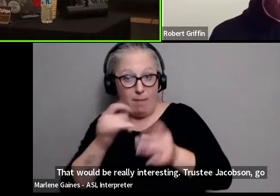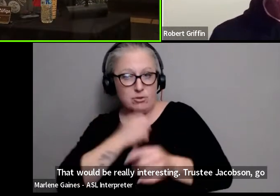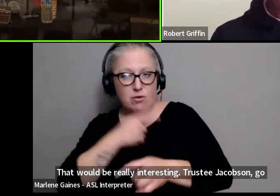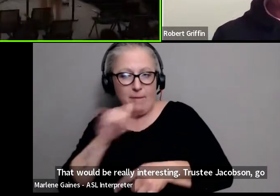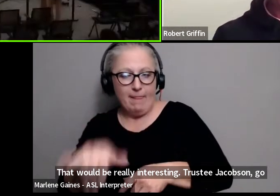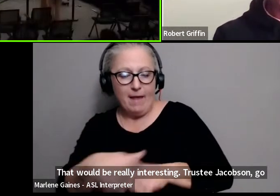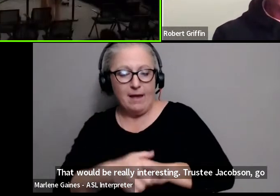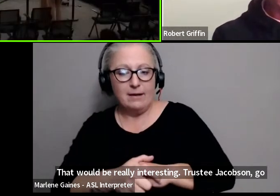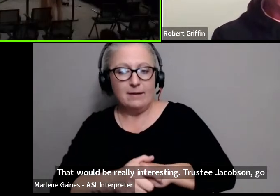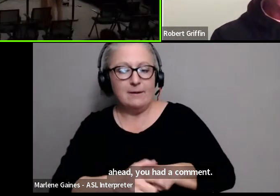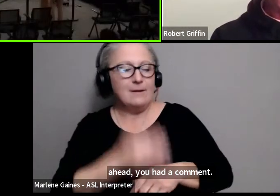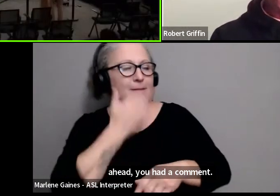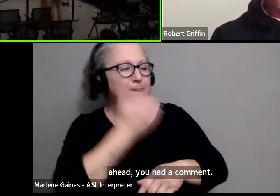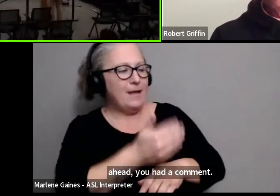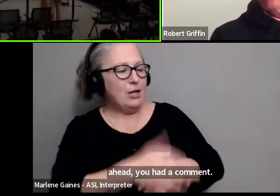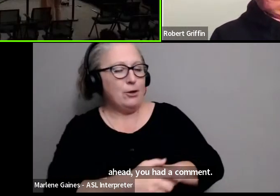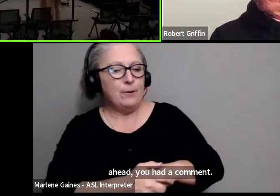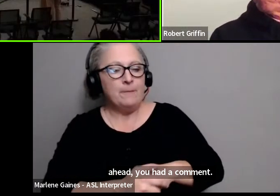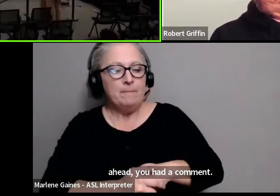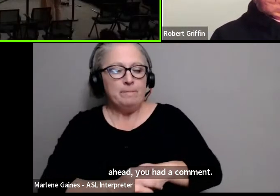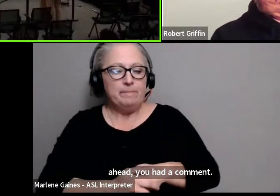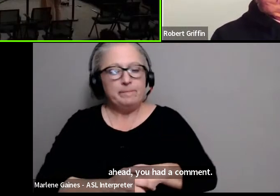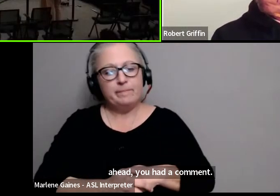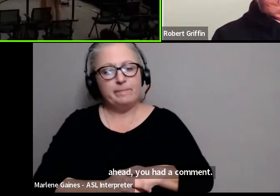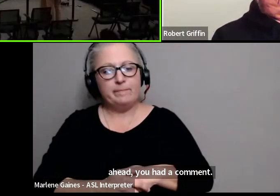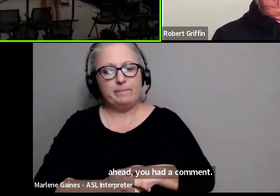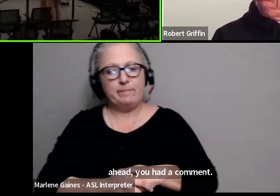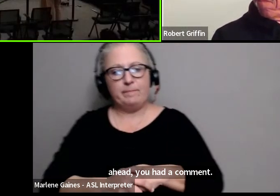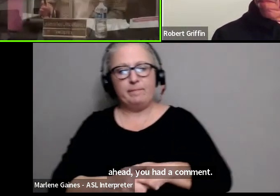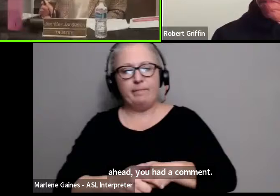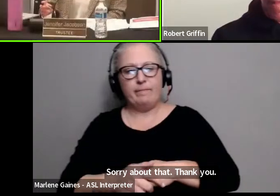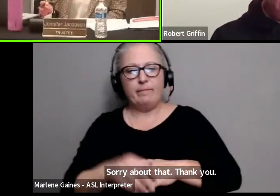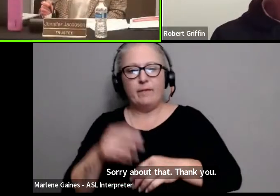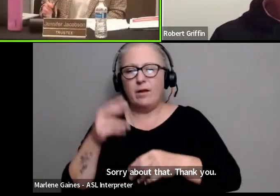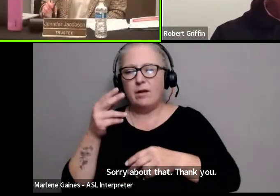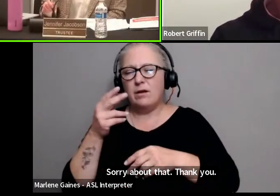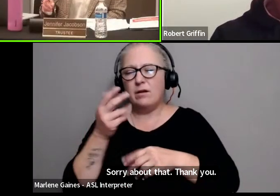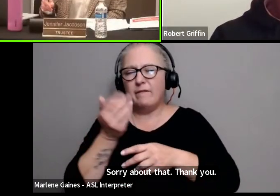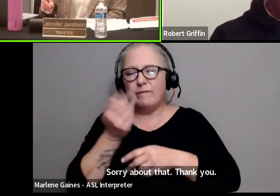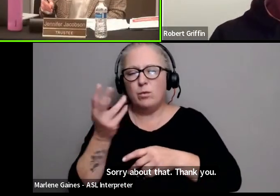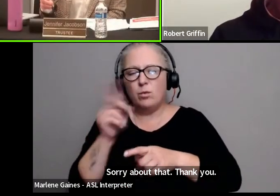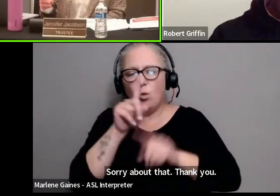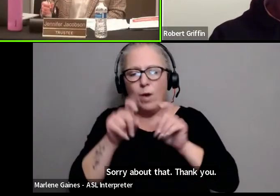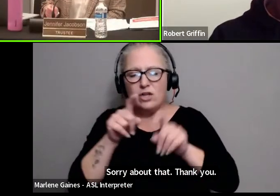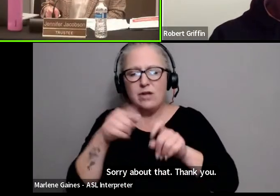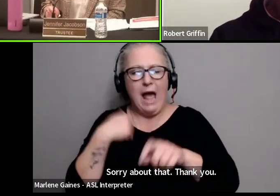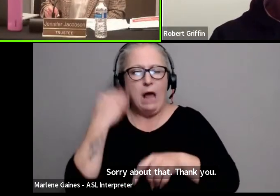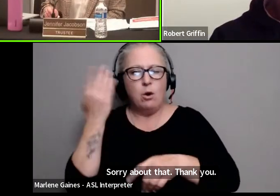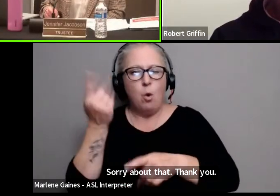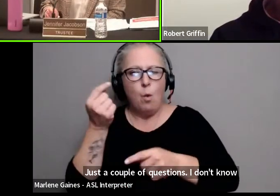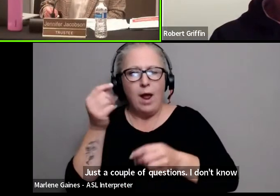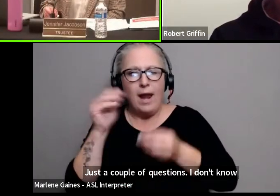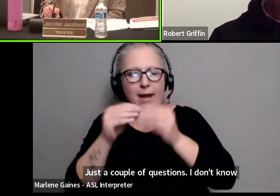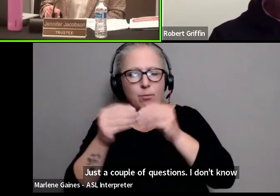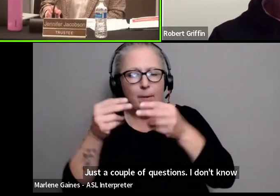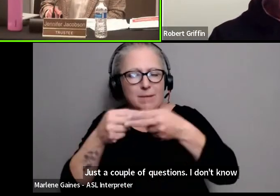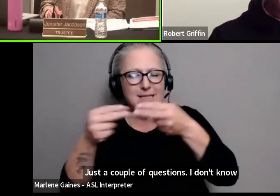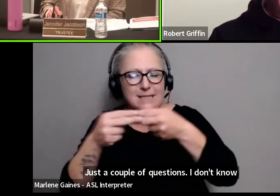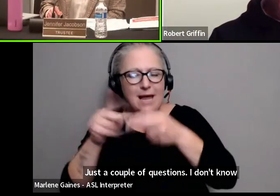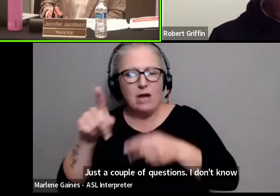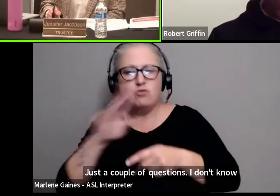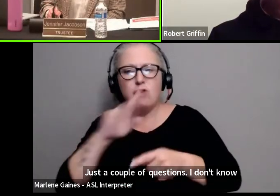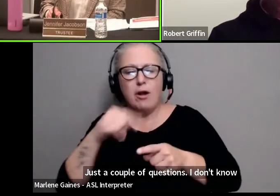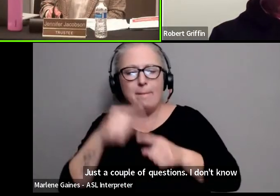that. Thank you. Just a couple of questions. I don't know what number slide it is, but where you're talking